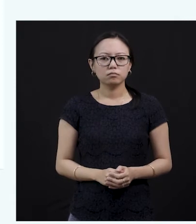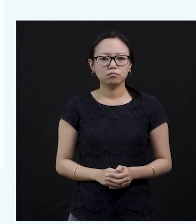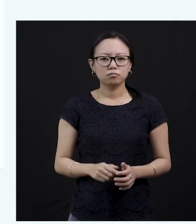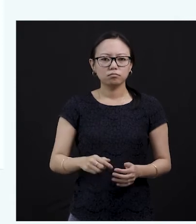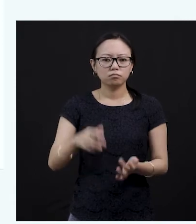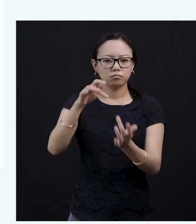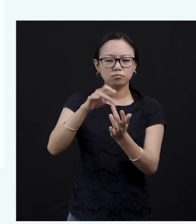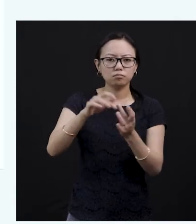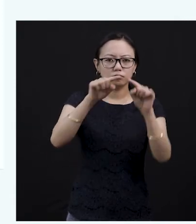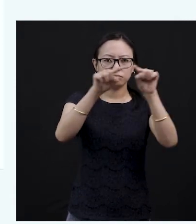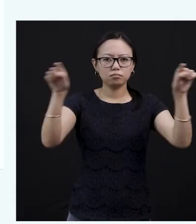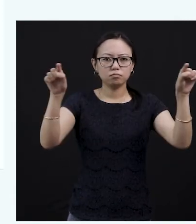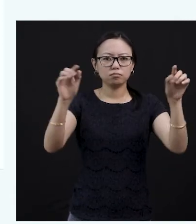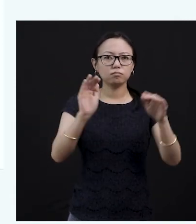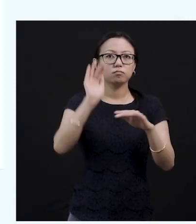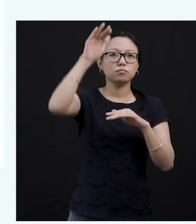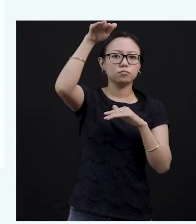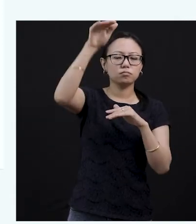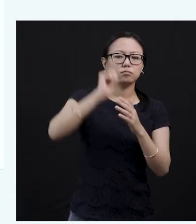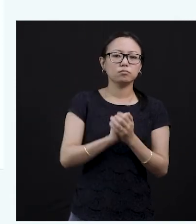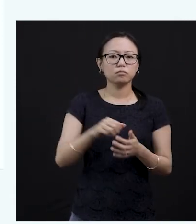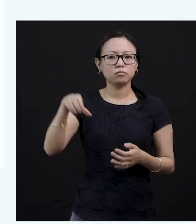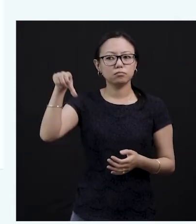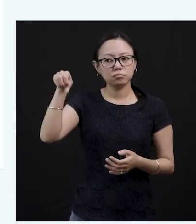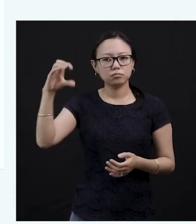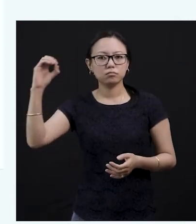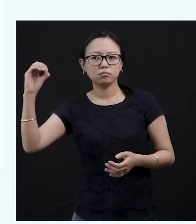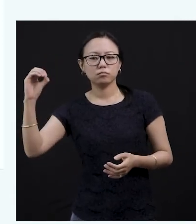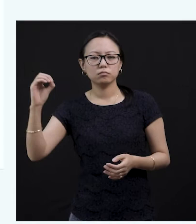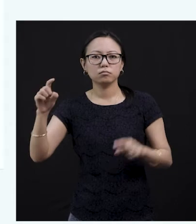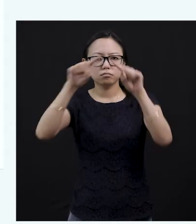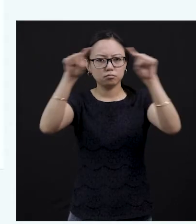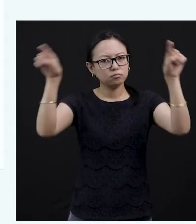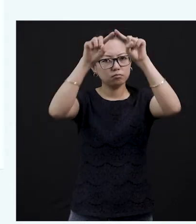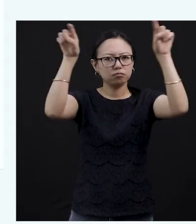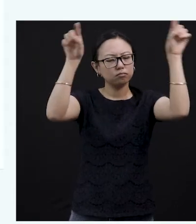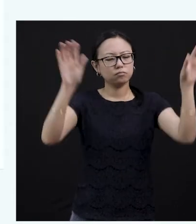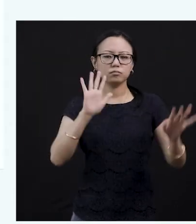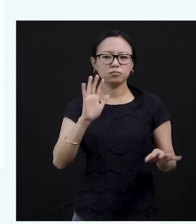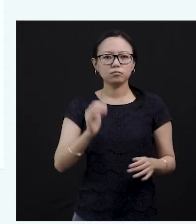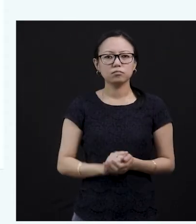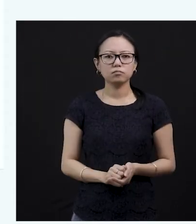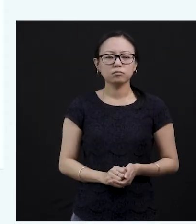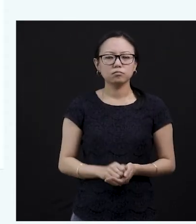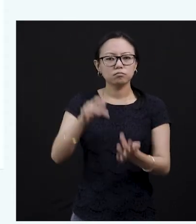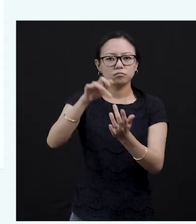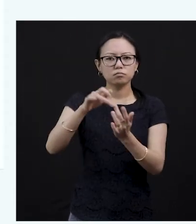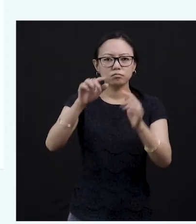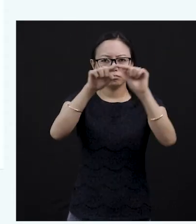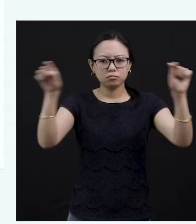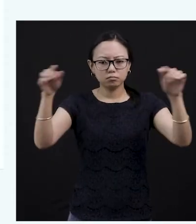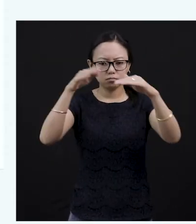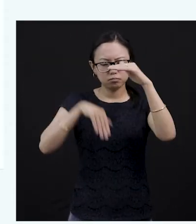top is 90 lines, and then from here till the bottom is 90 lines. Now when you